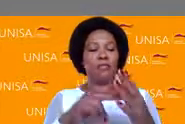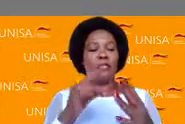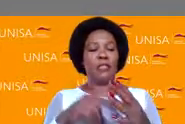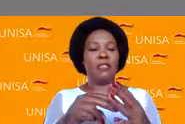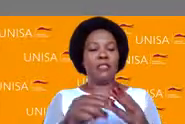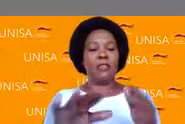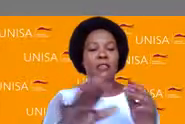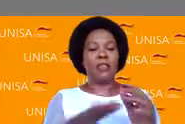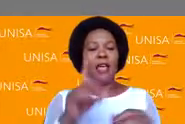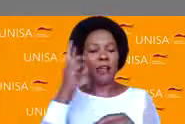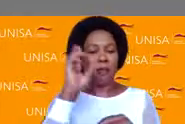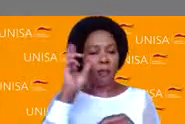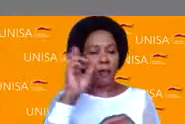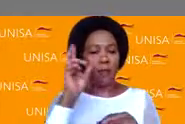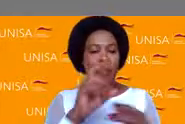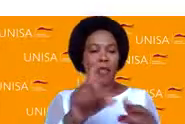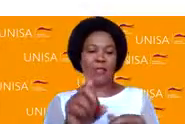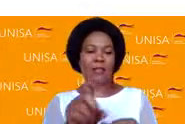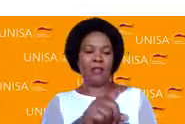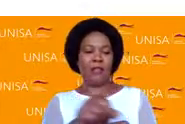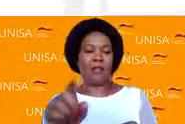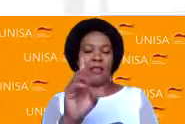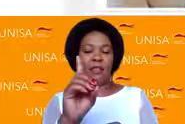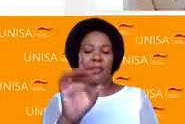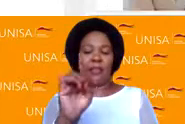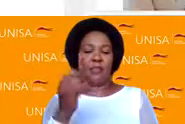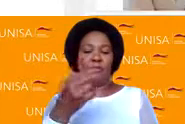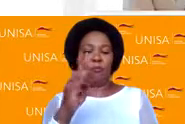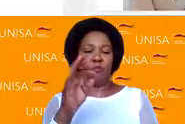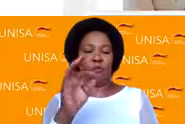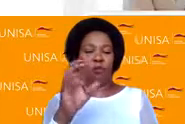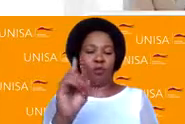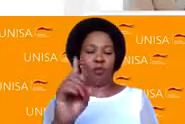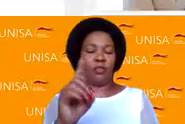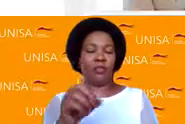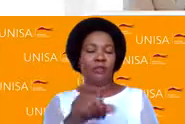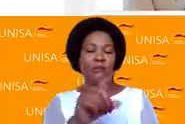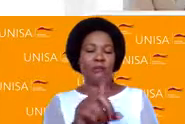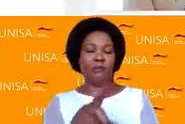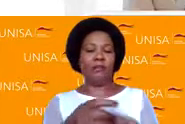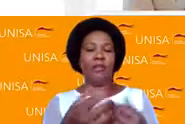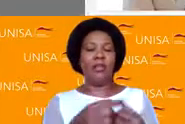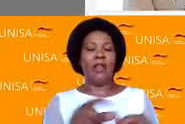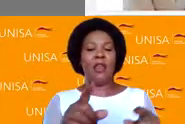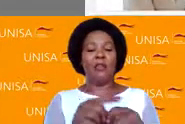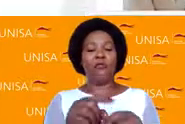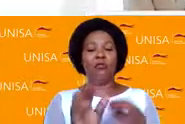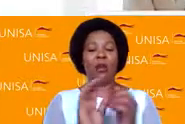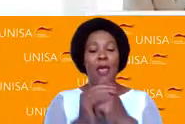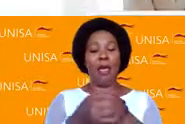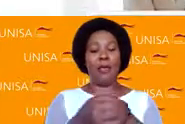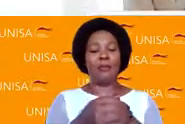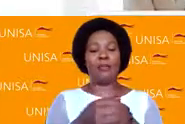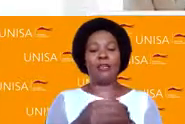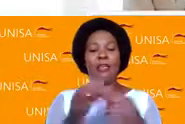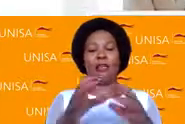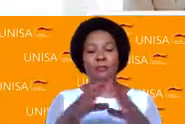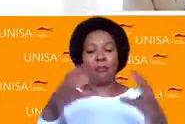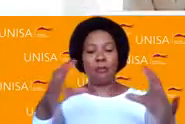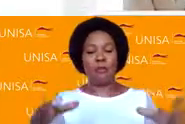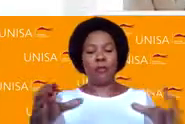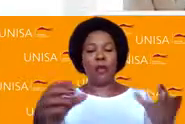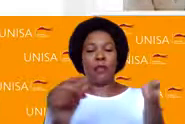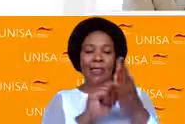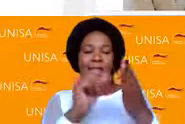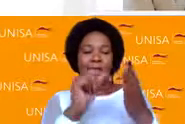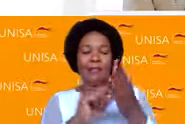you can click this button, and that will hide the left navigation. So as you can see, it will expand the text over here and